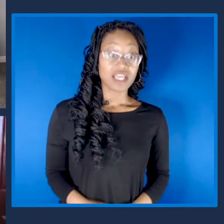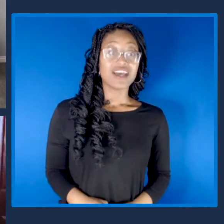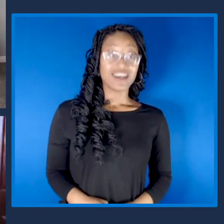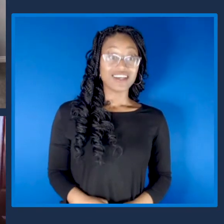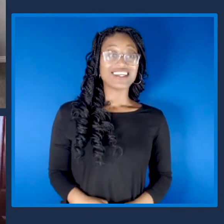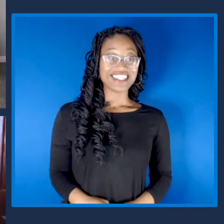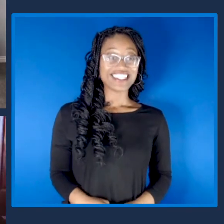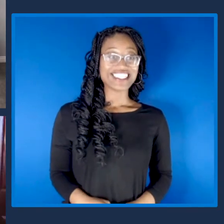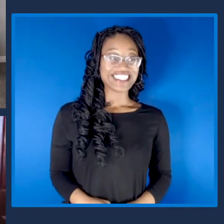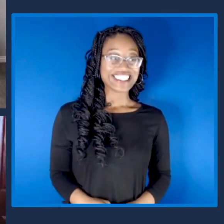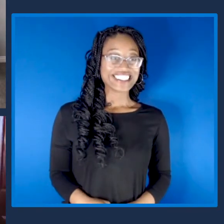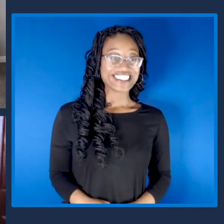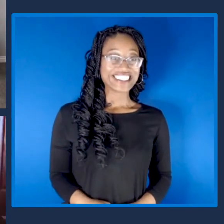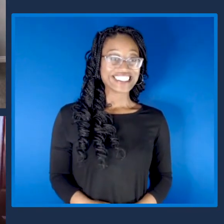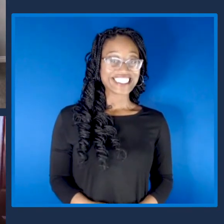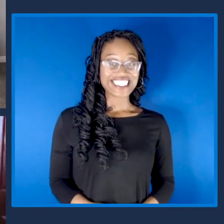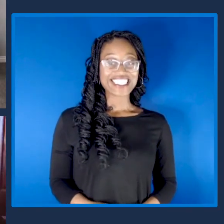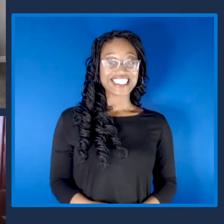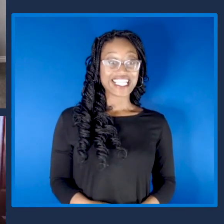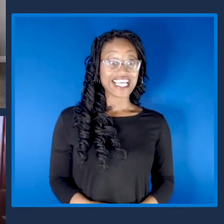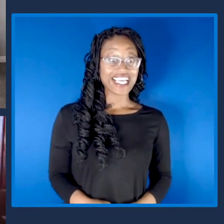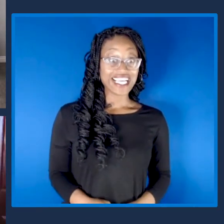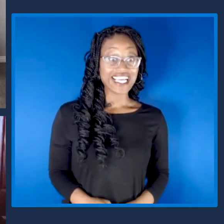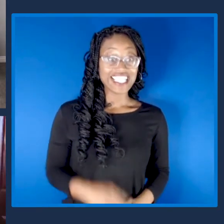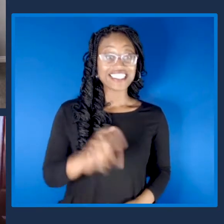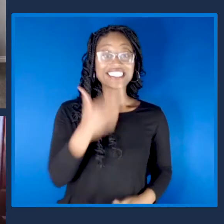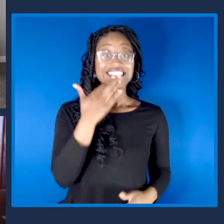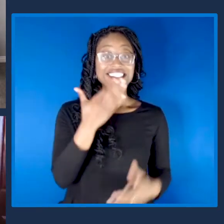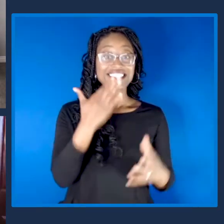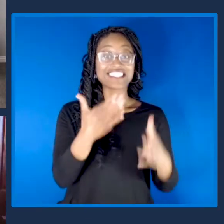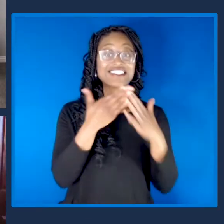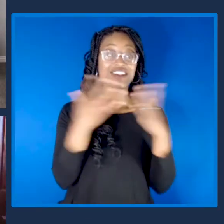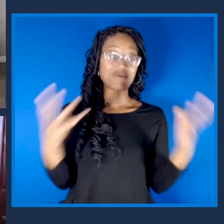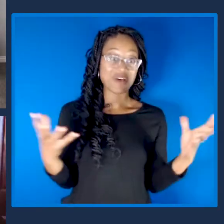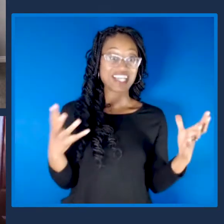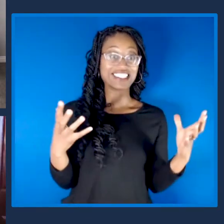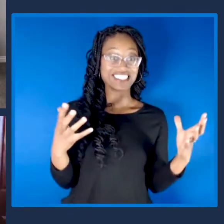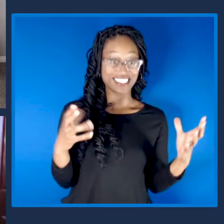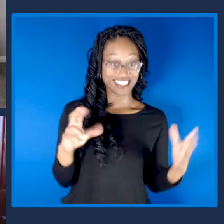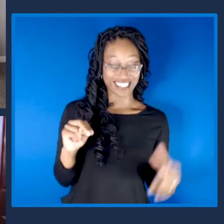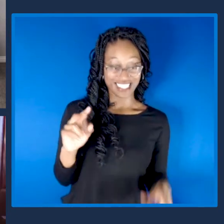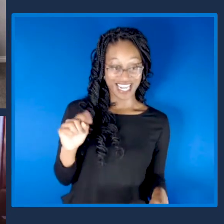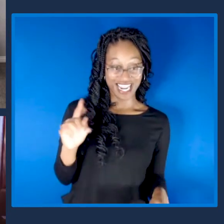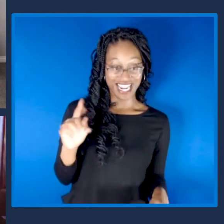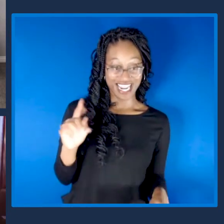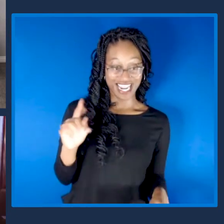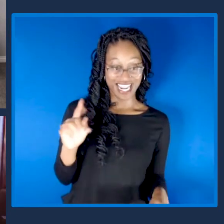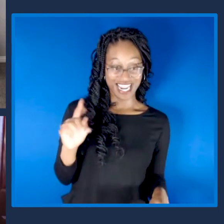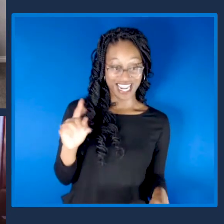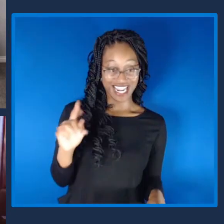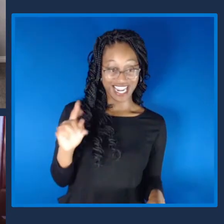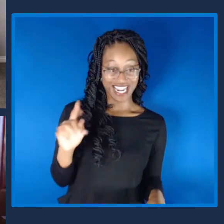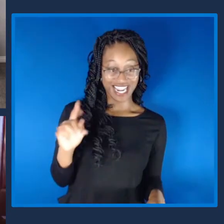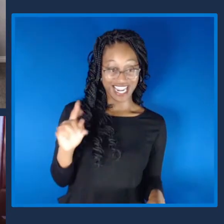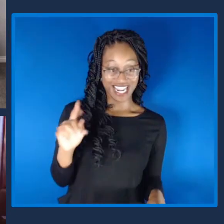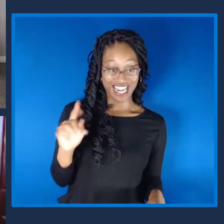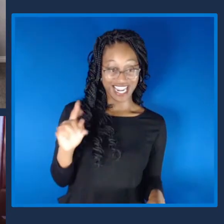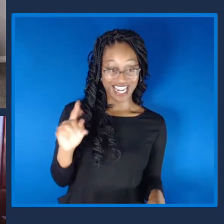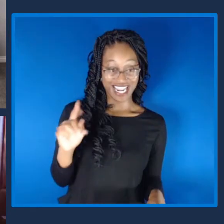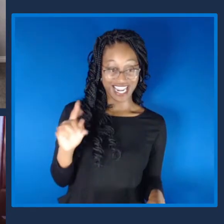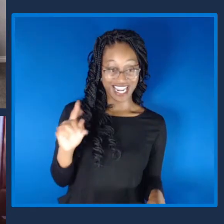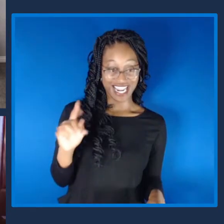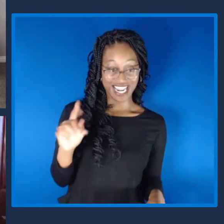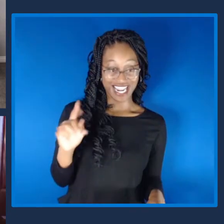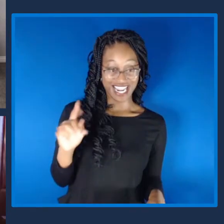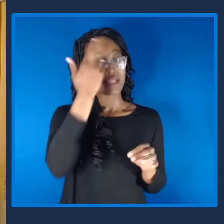Thank you so much, Natalie. Like, all of that is really essential to understand how it all comes together in the back end to understand how it impacts